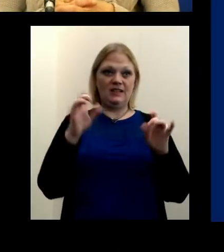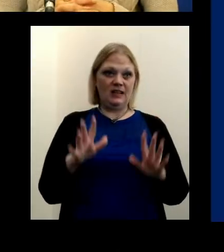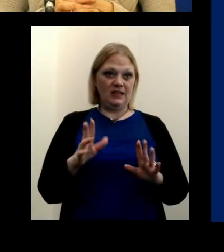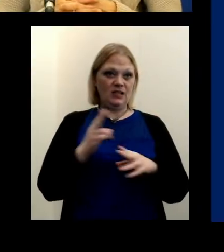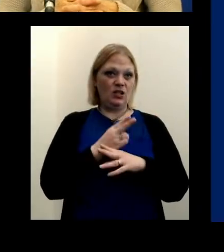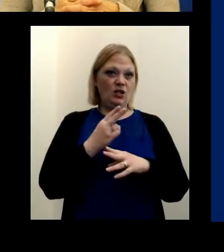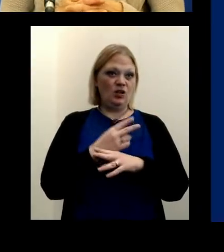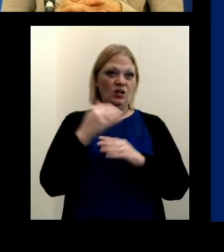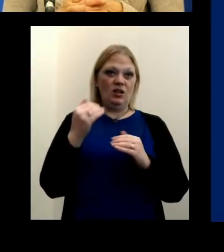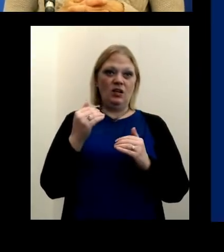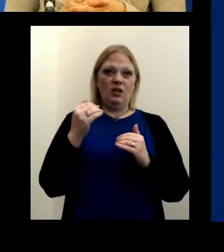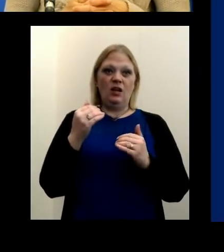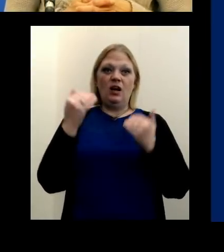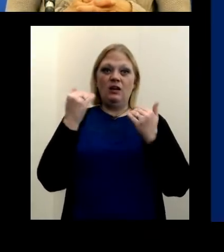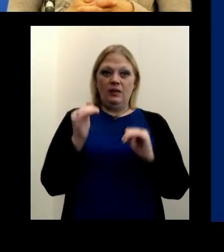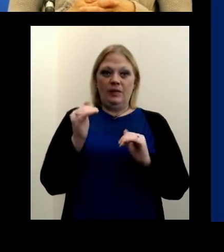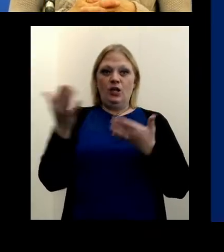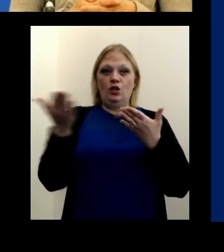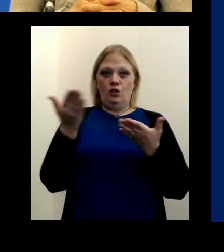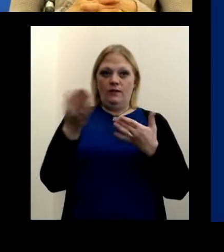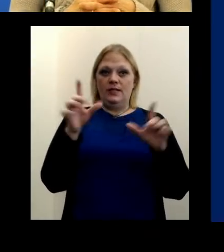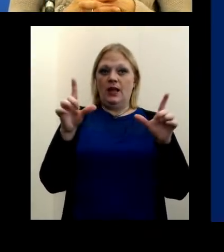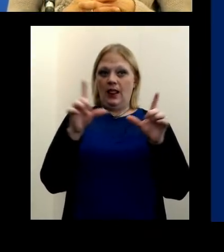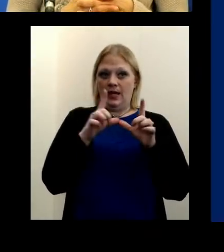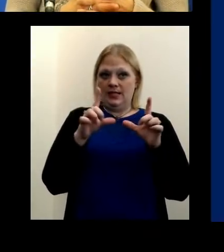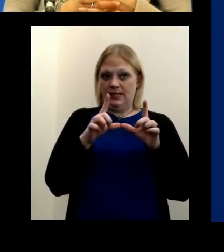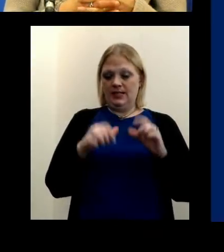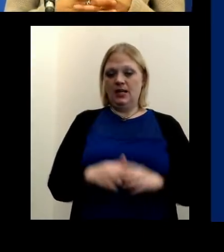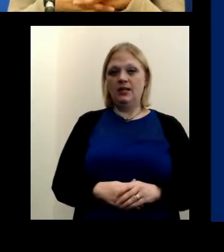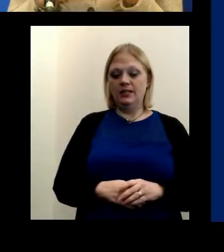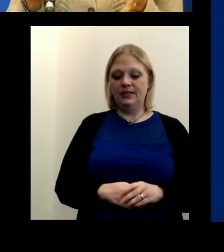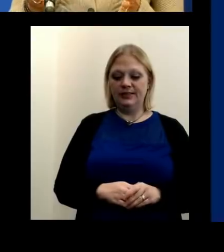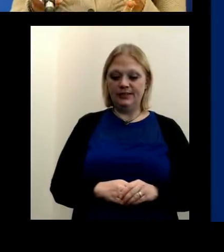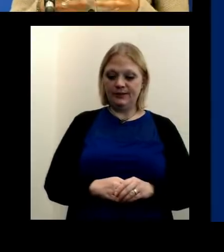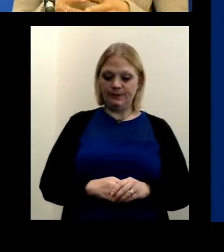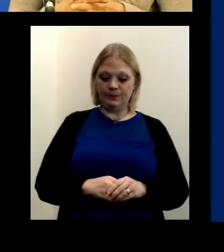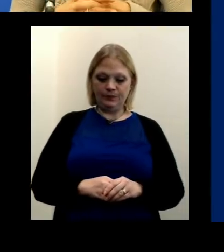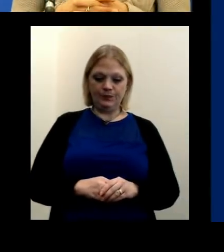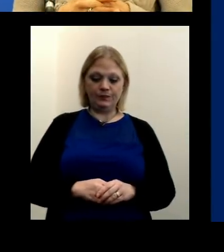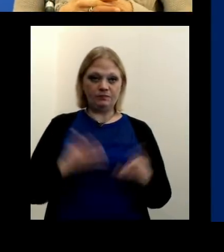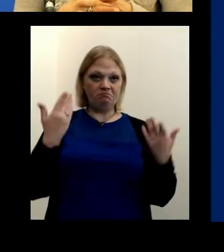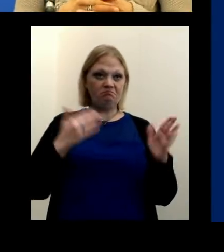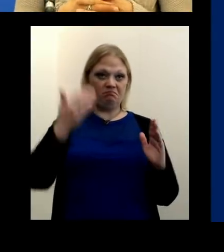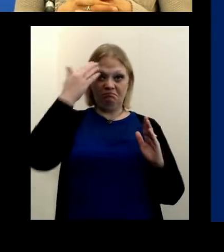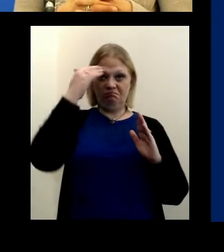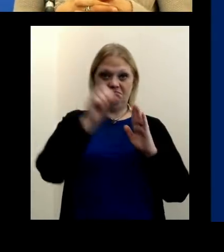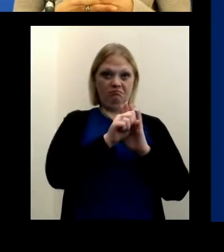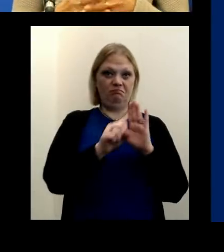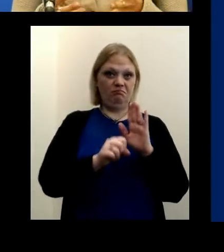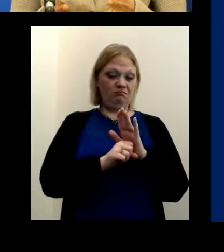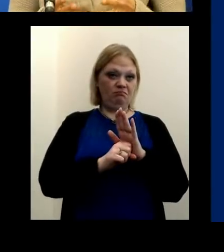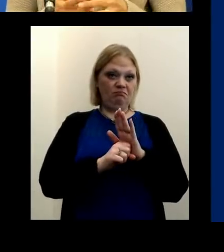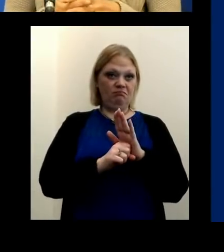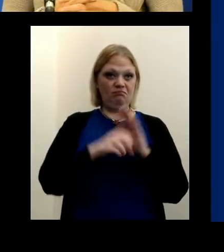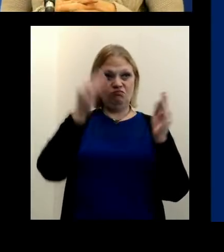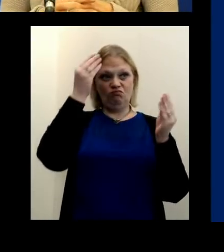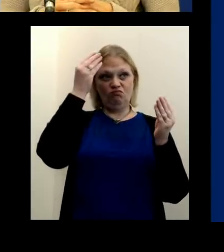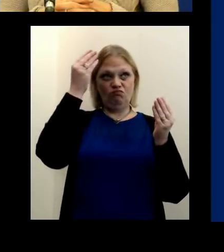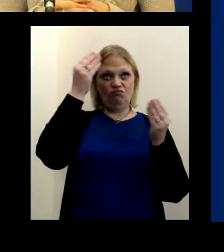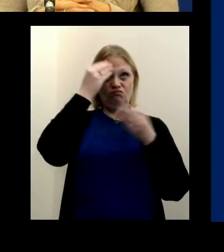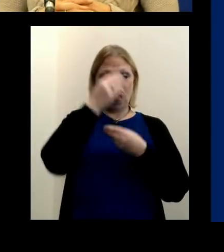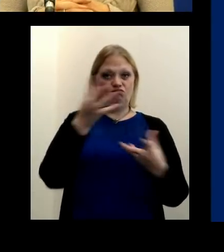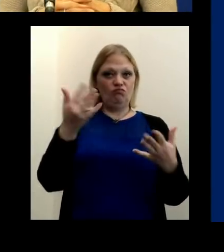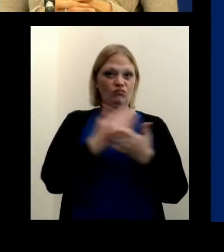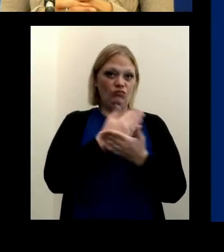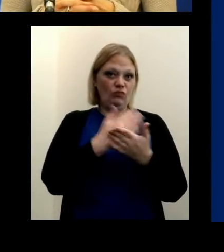our limited service license. So as you know, the state has released new guidance for